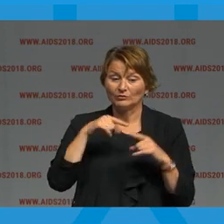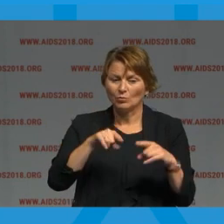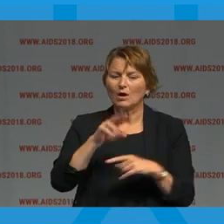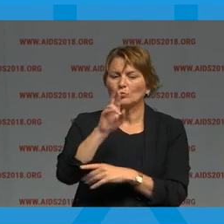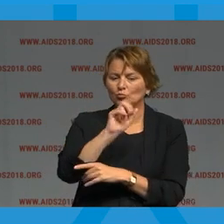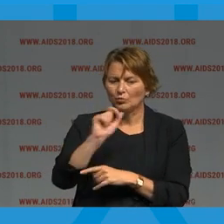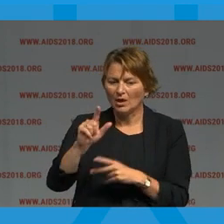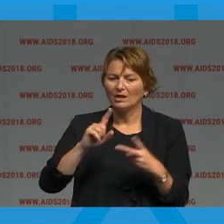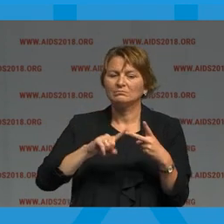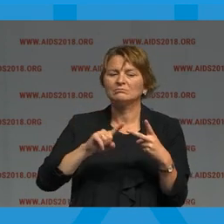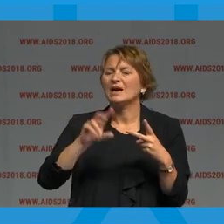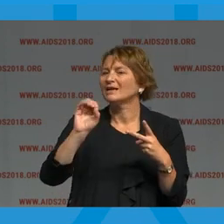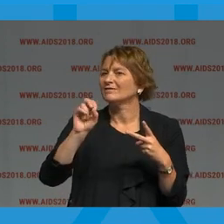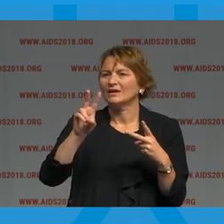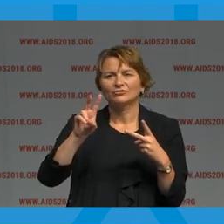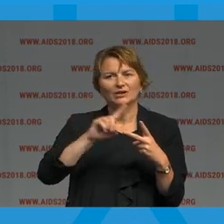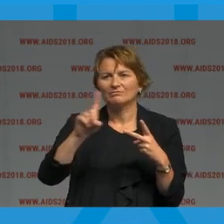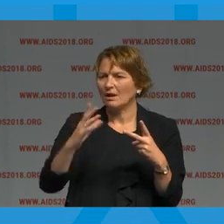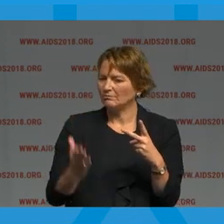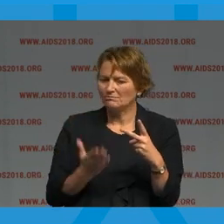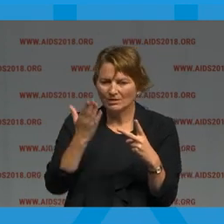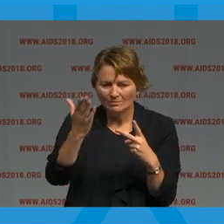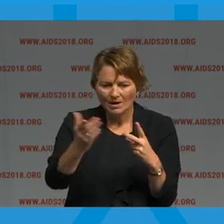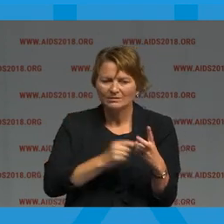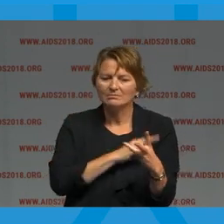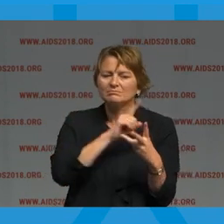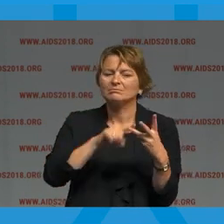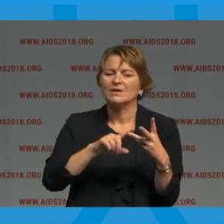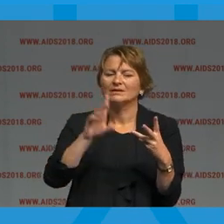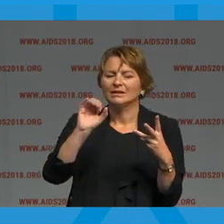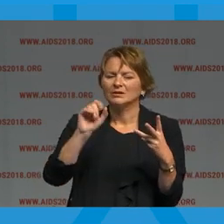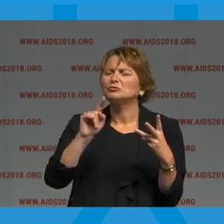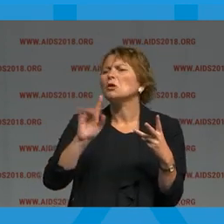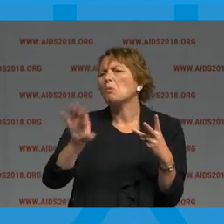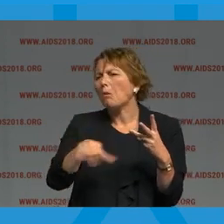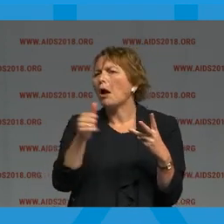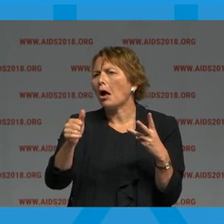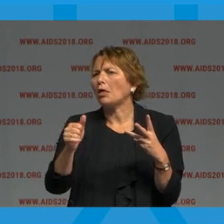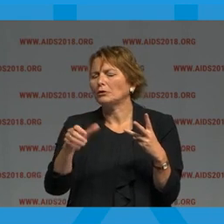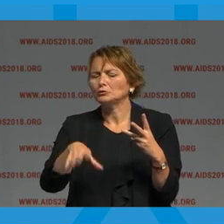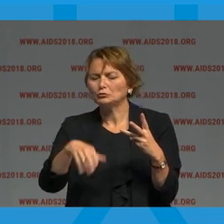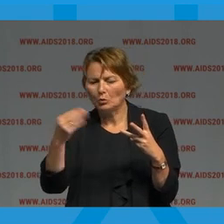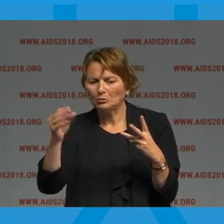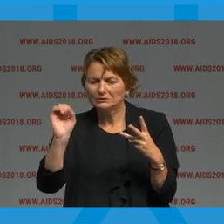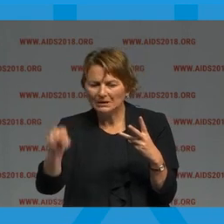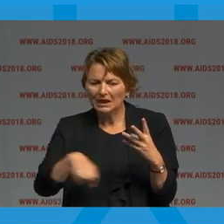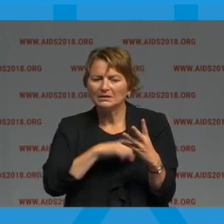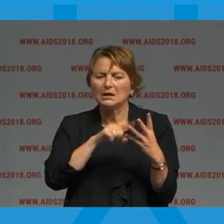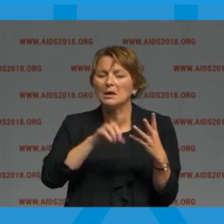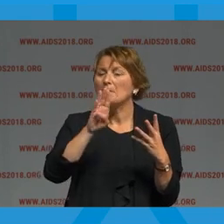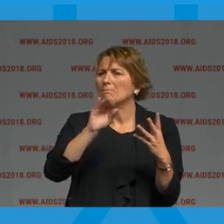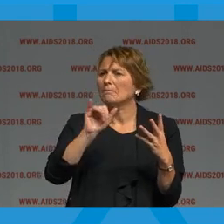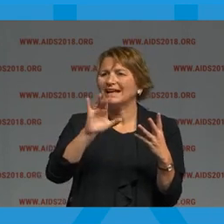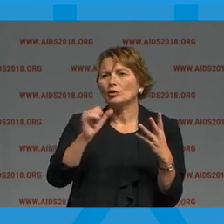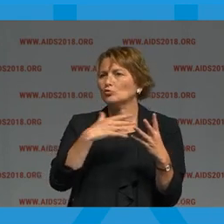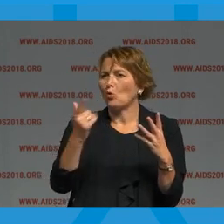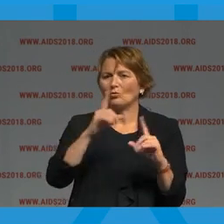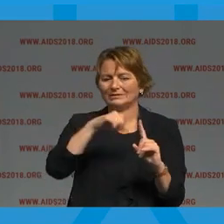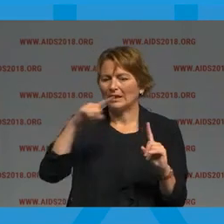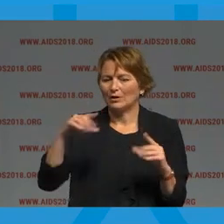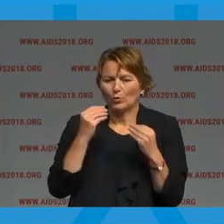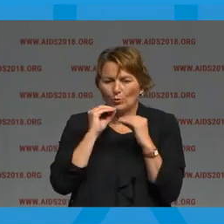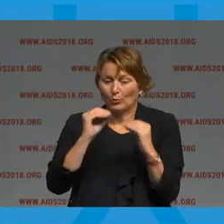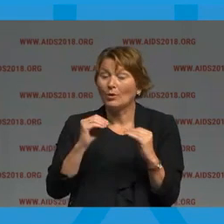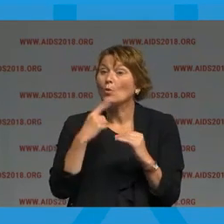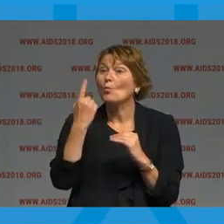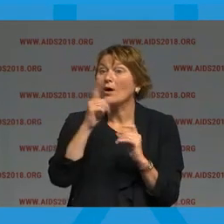not recommended, dolutegravir was considered an alternative agent, and for bictegravir there were no data available. Just 1 week